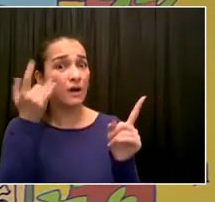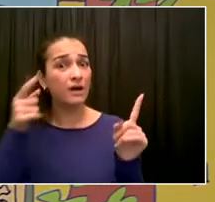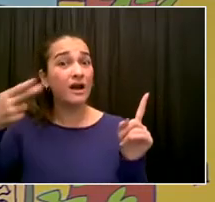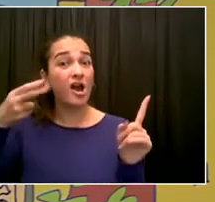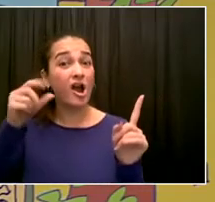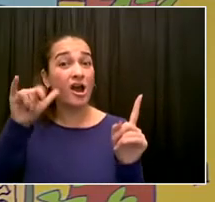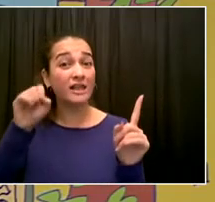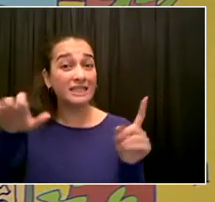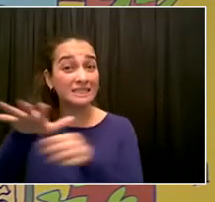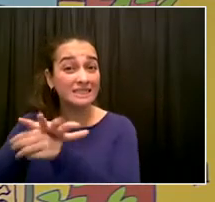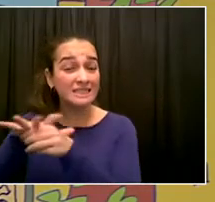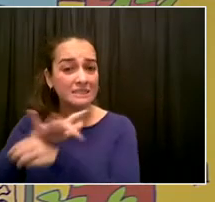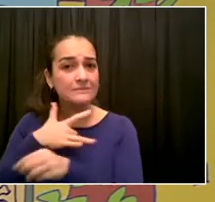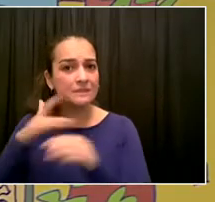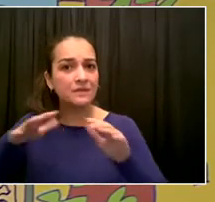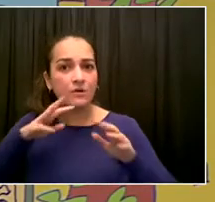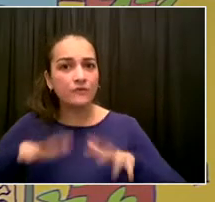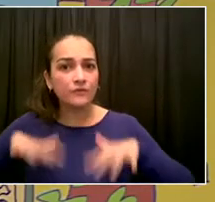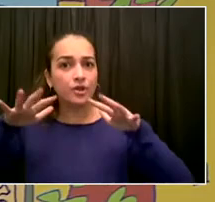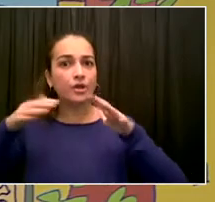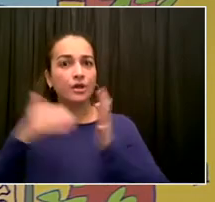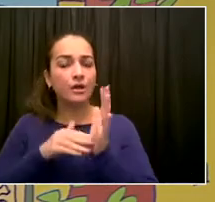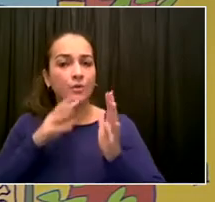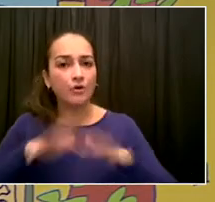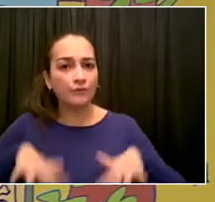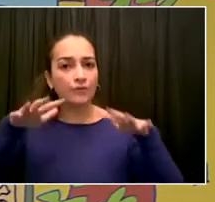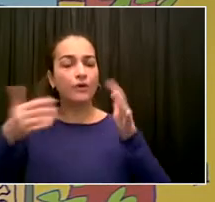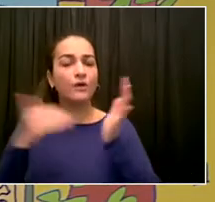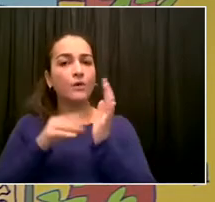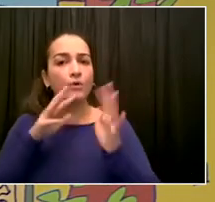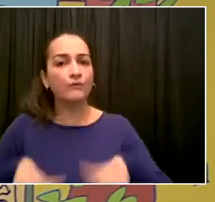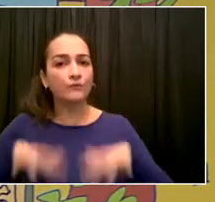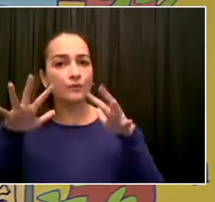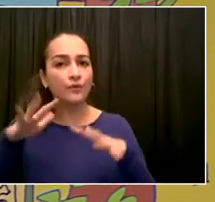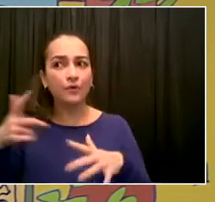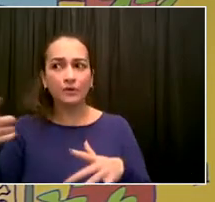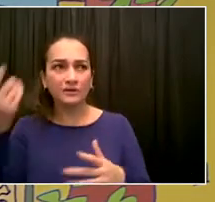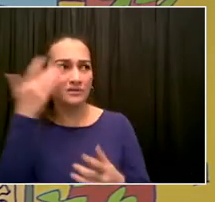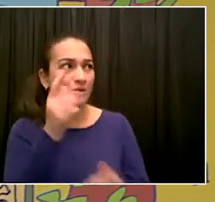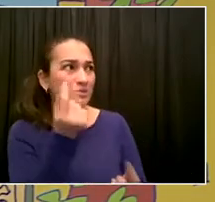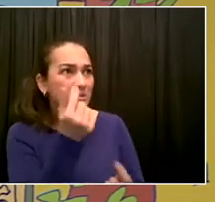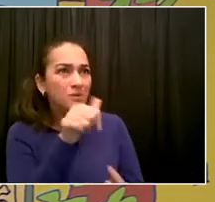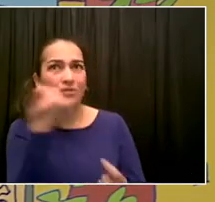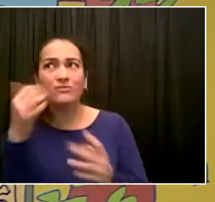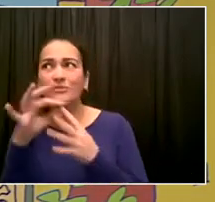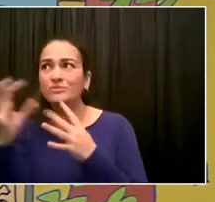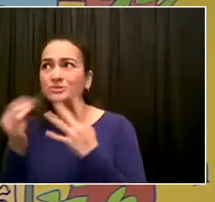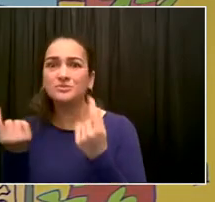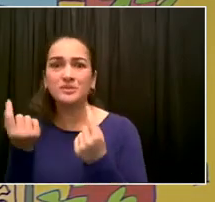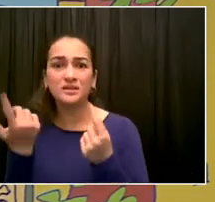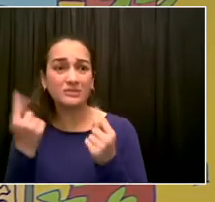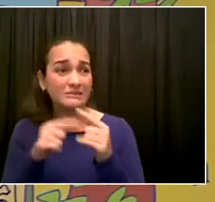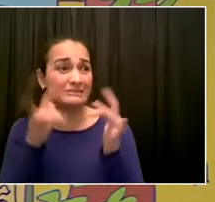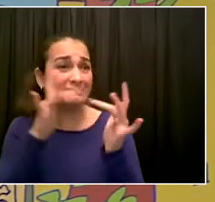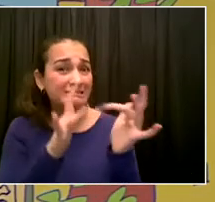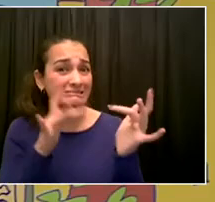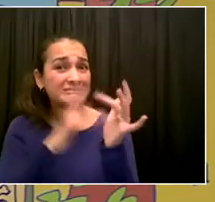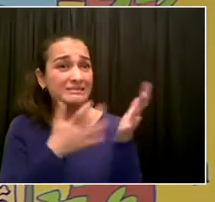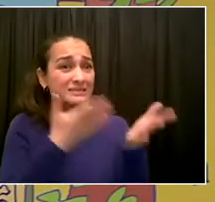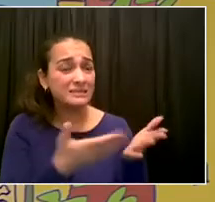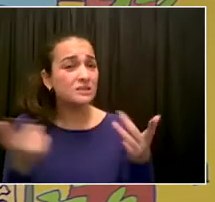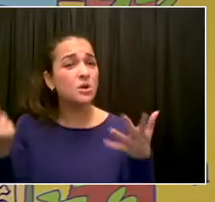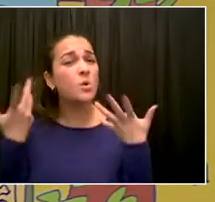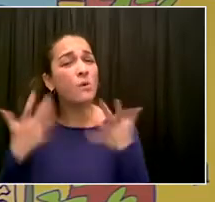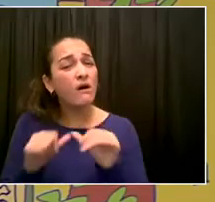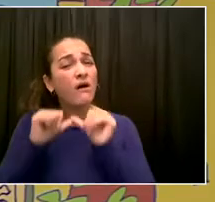very great about what their options are at this point. I had said, I believe publicly, Elizabeth, I want senior